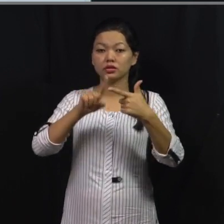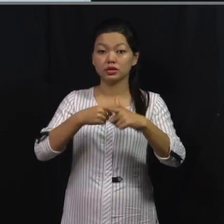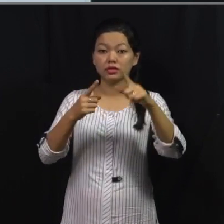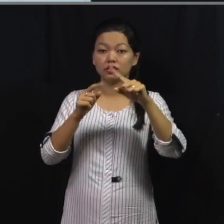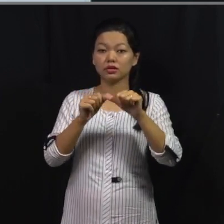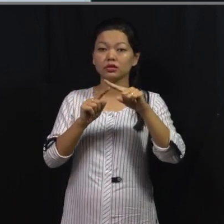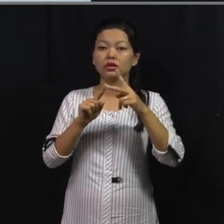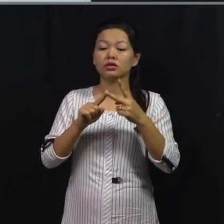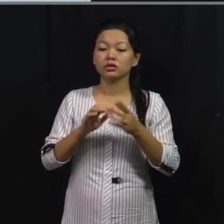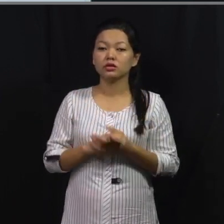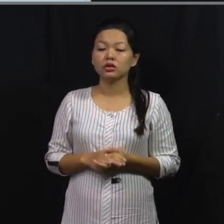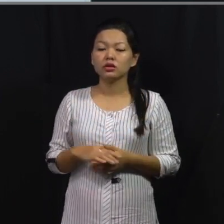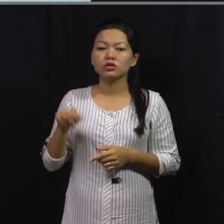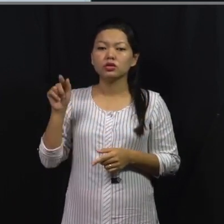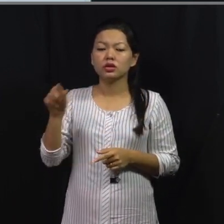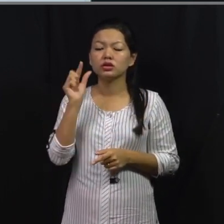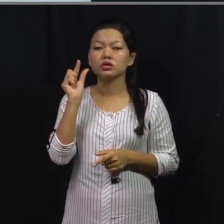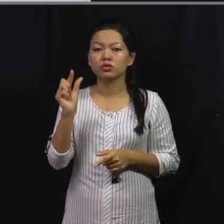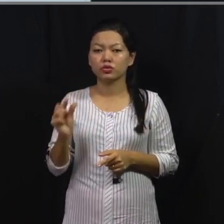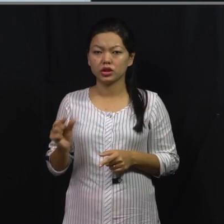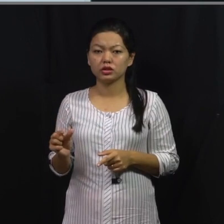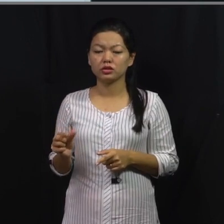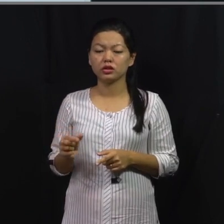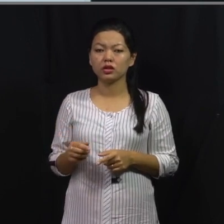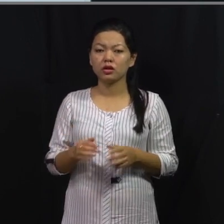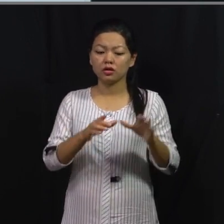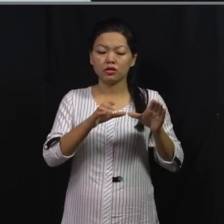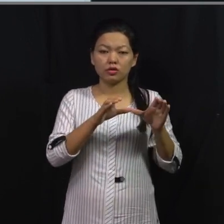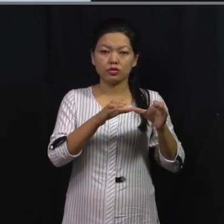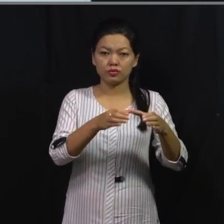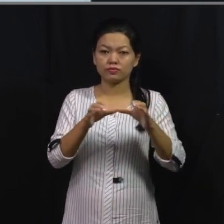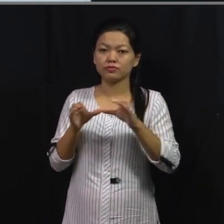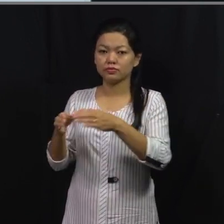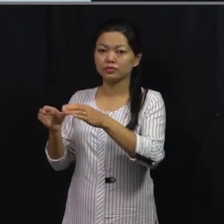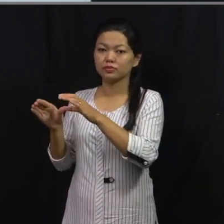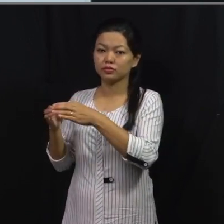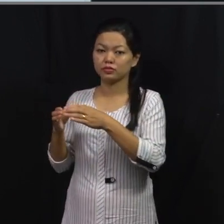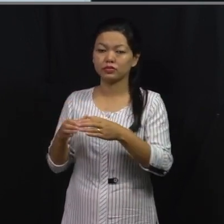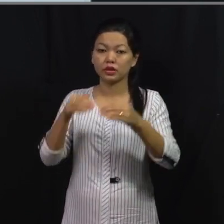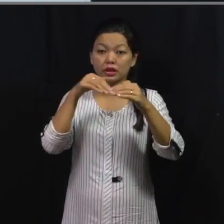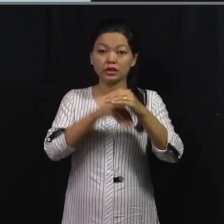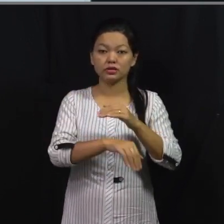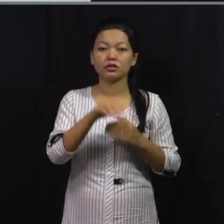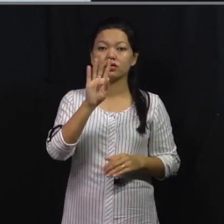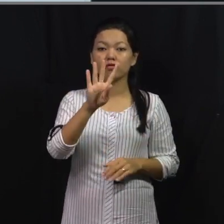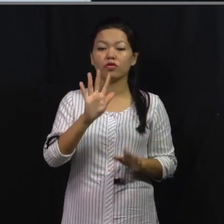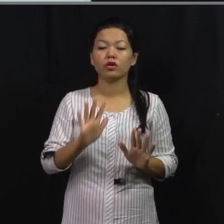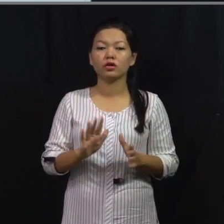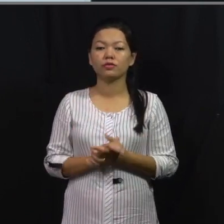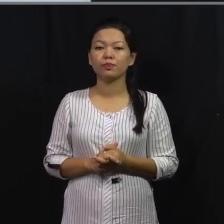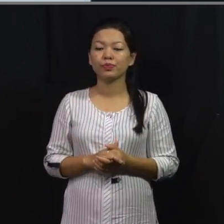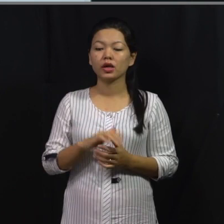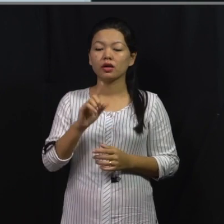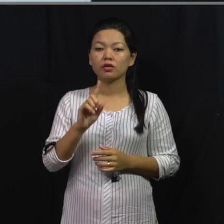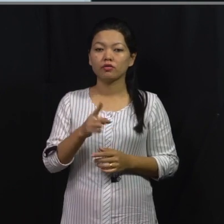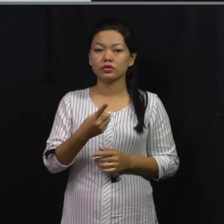the society, and etc., okay. And that is how there are 4 varnas in the caste system. The 4